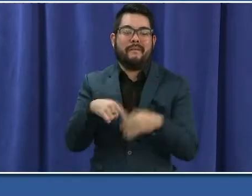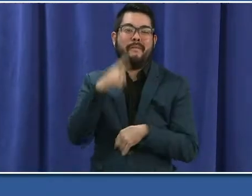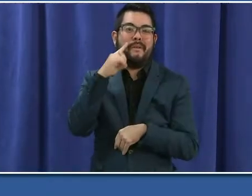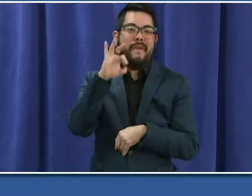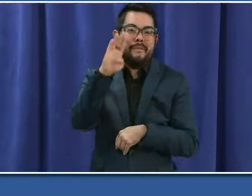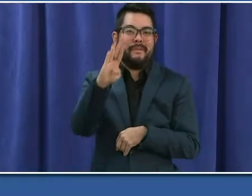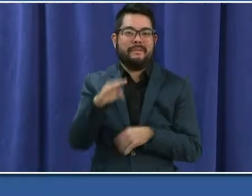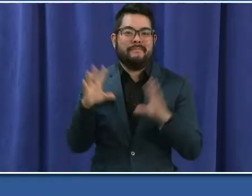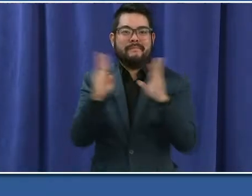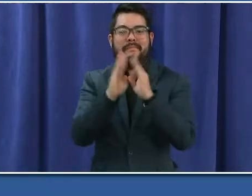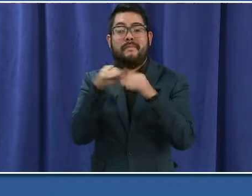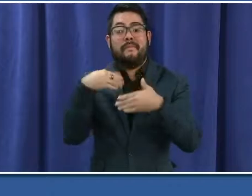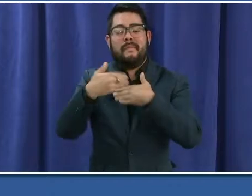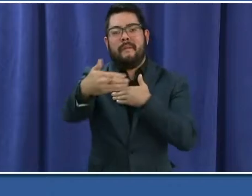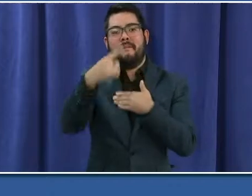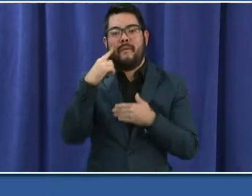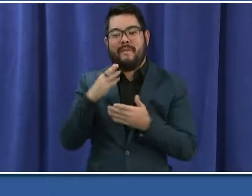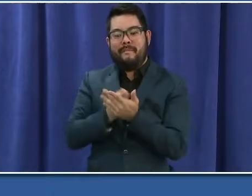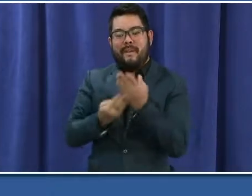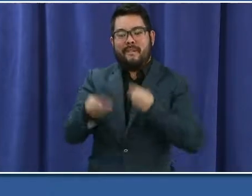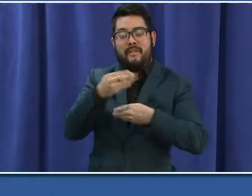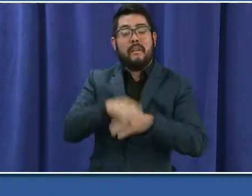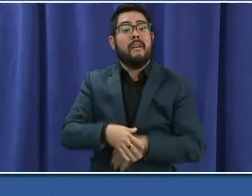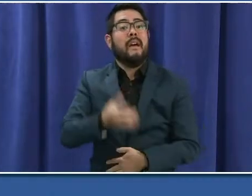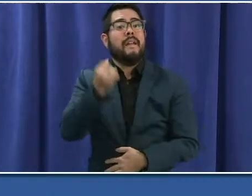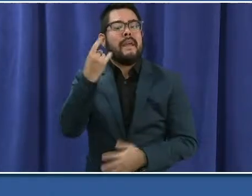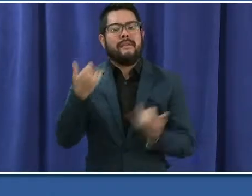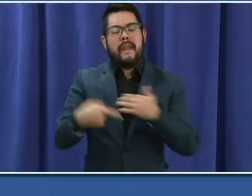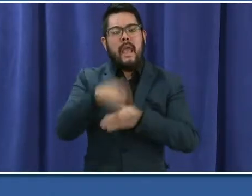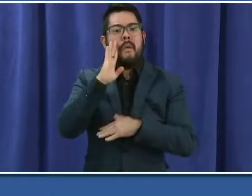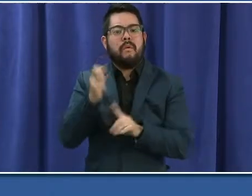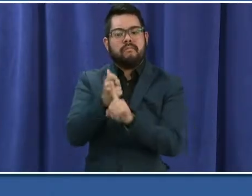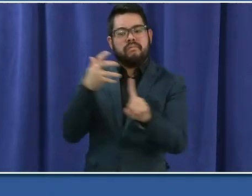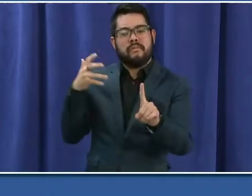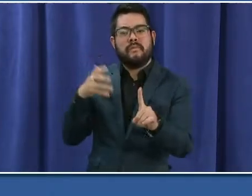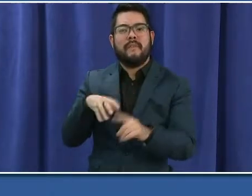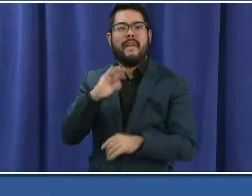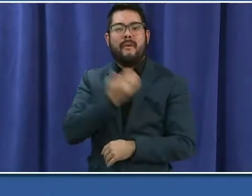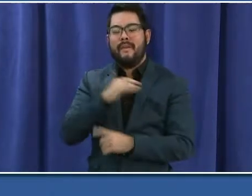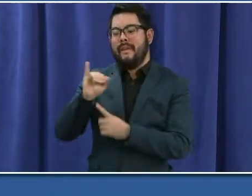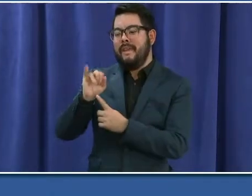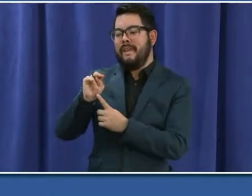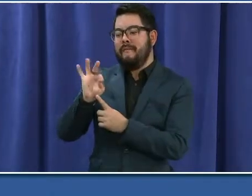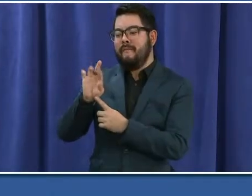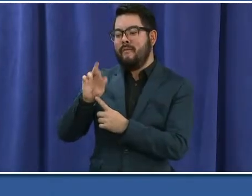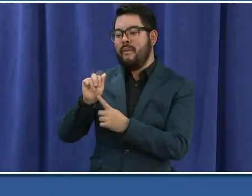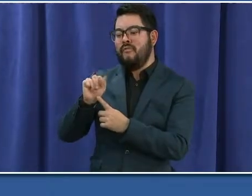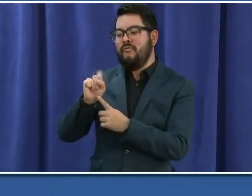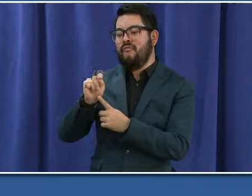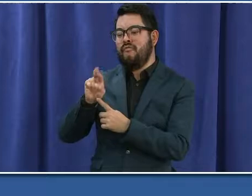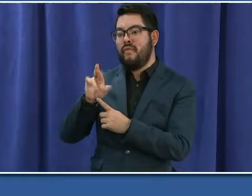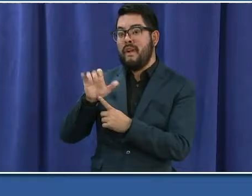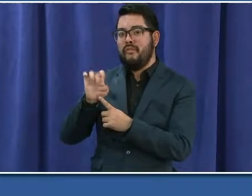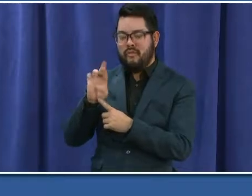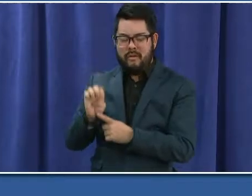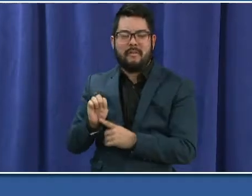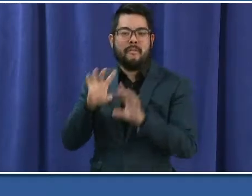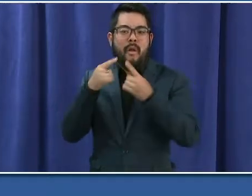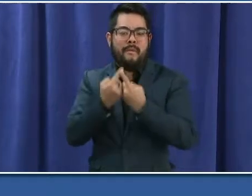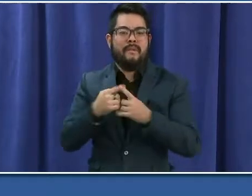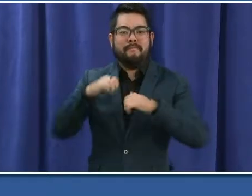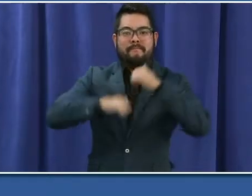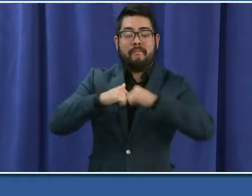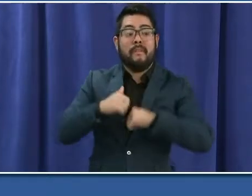the budget. Today, we will be talking about the city's infrastructure departments and their budgets. I have with me